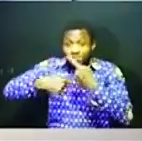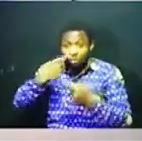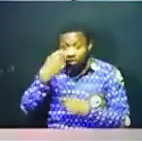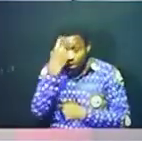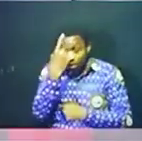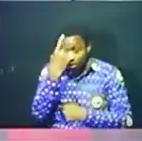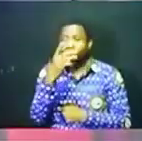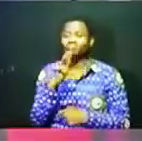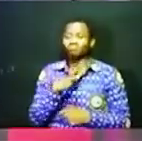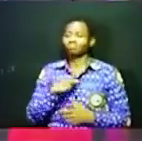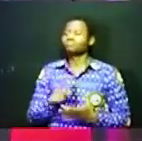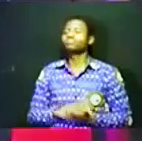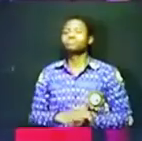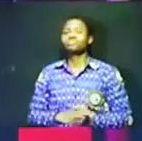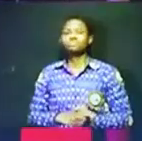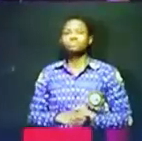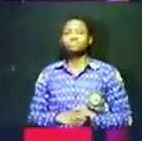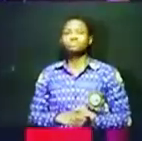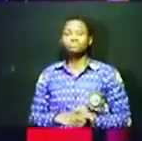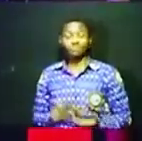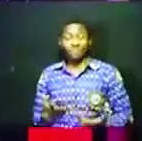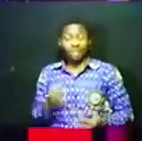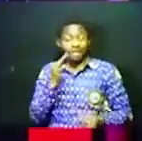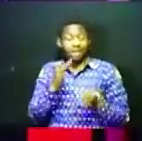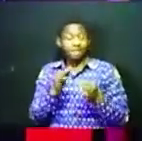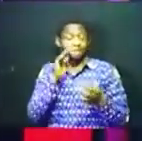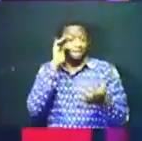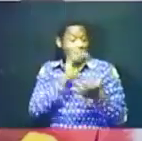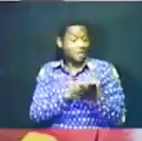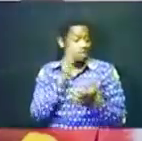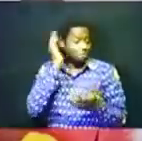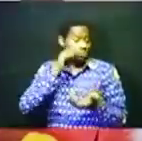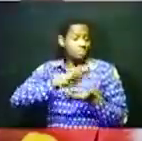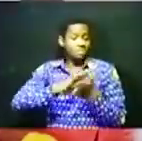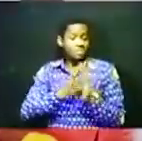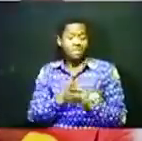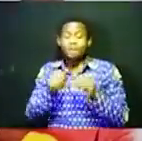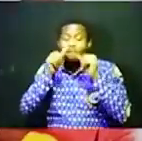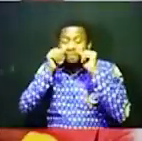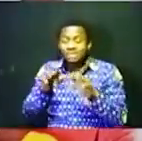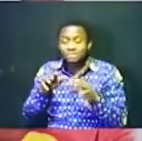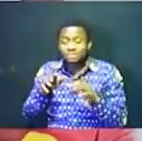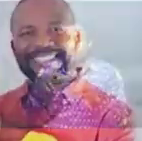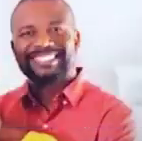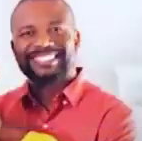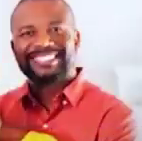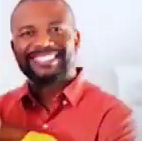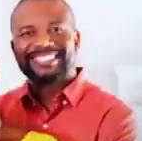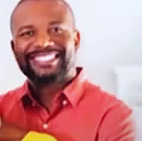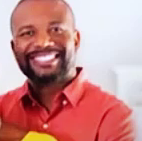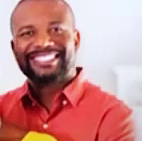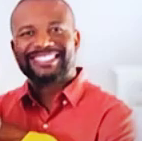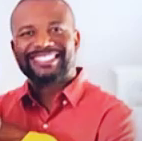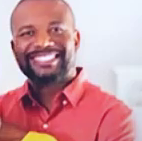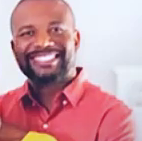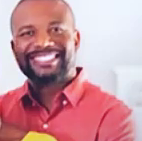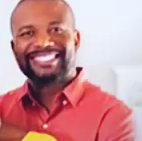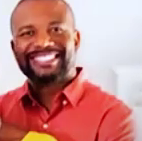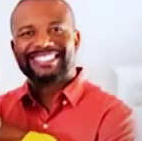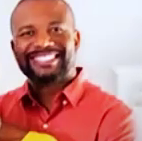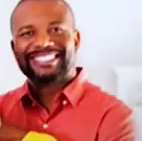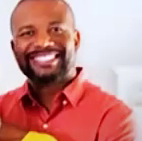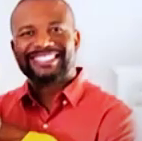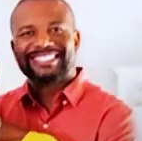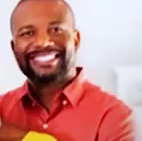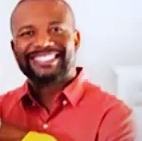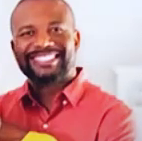Whether marriage becomes a blessing or a torment depends on the two people involved, and not because God